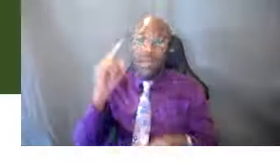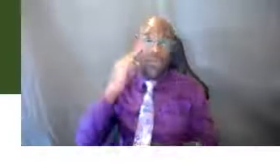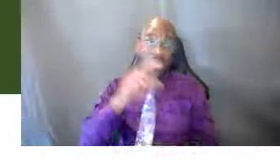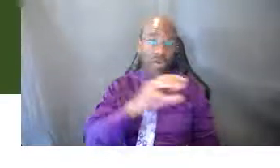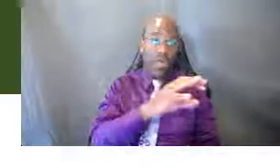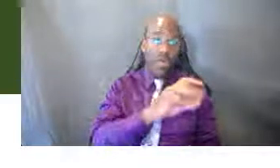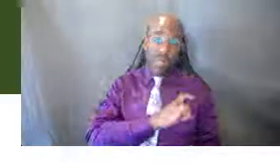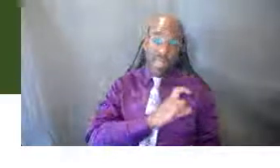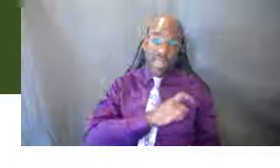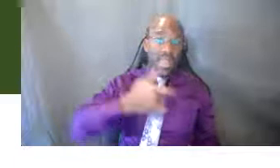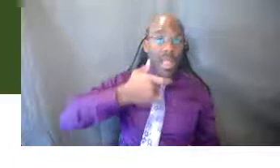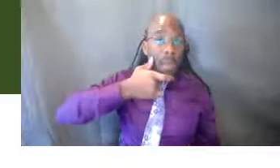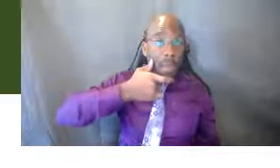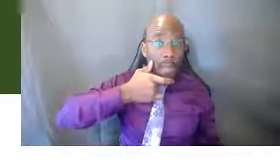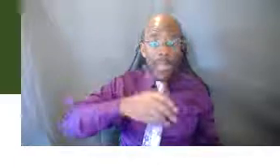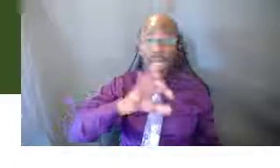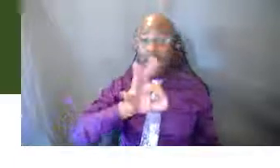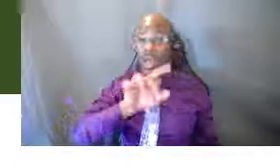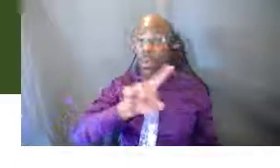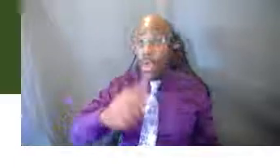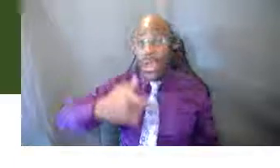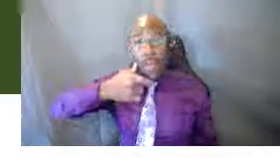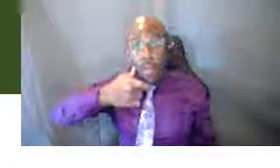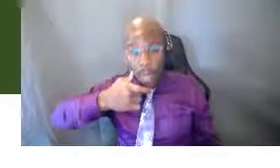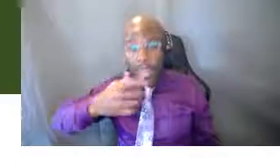well as for the mobile crisis teams.